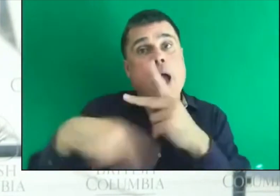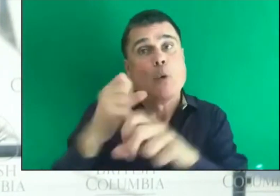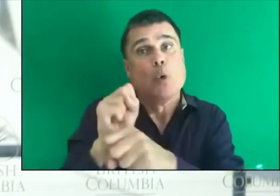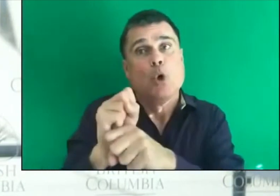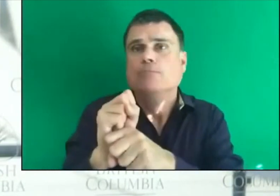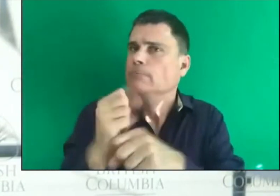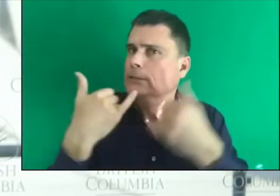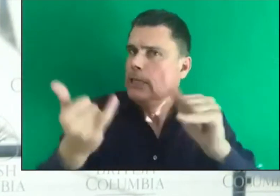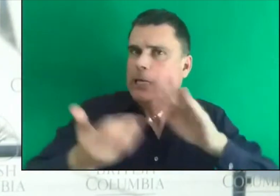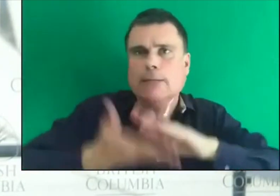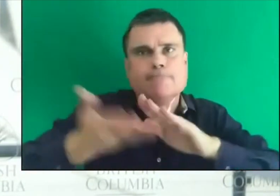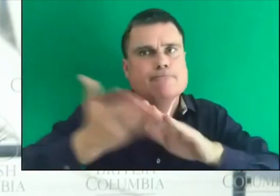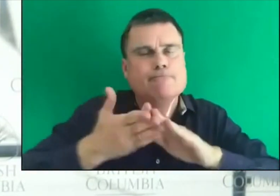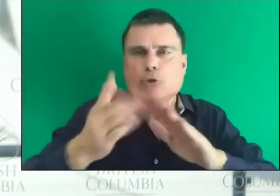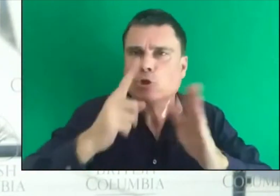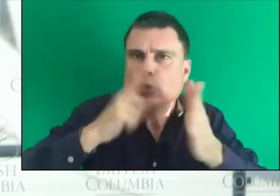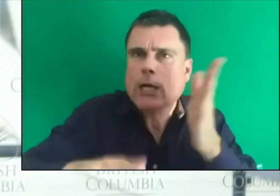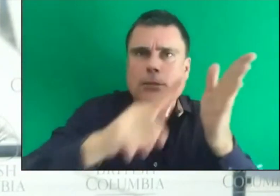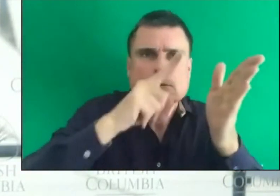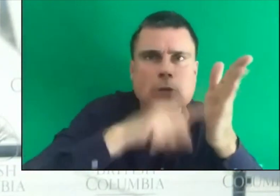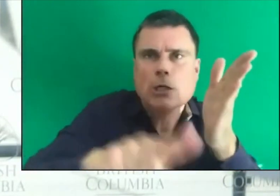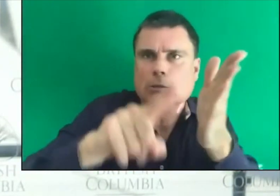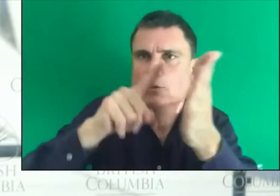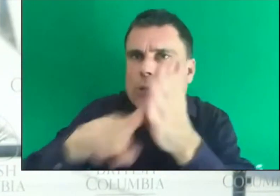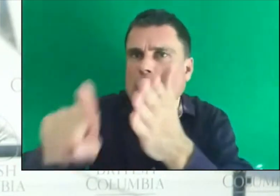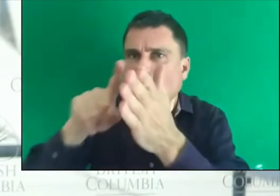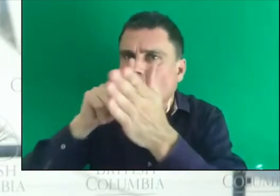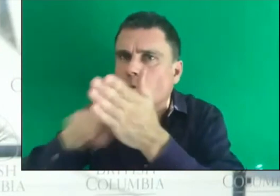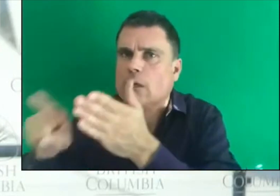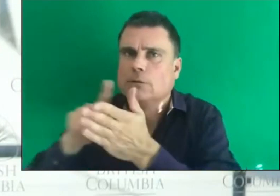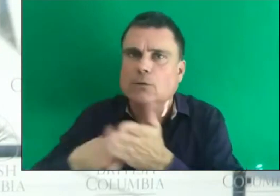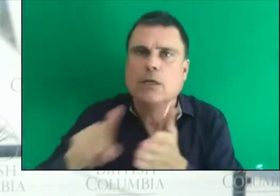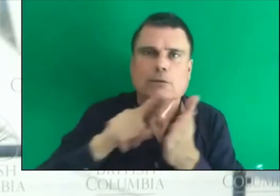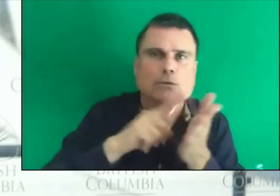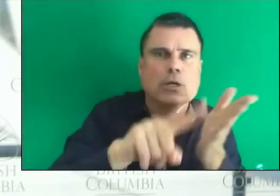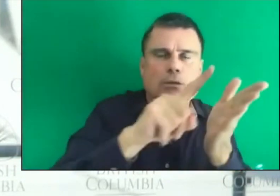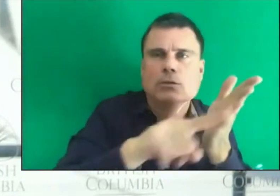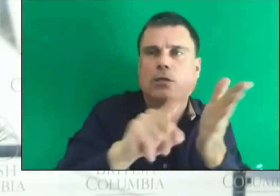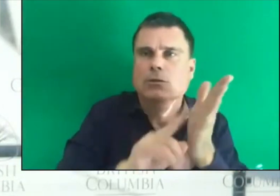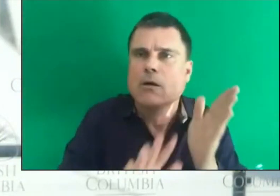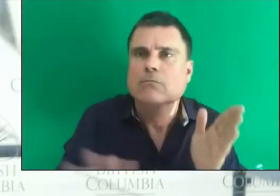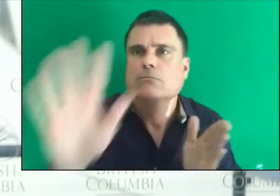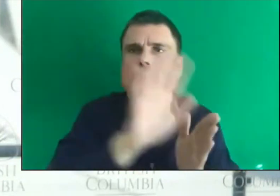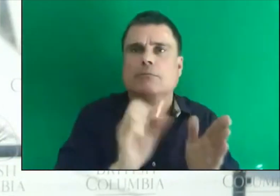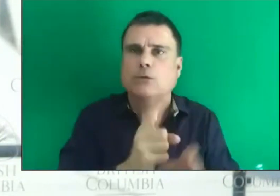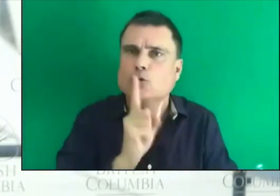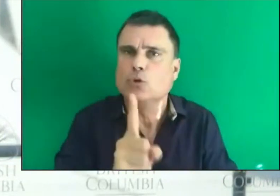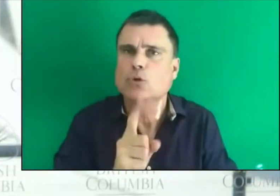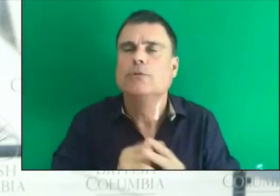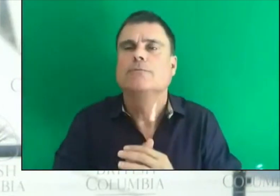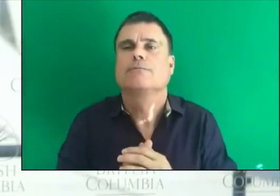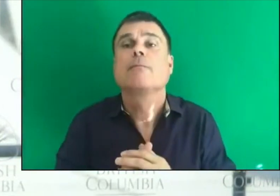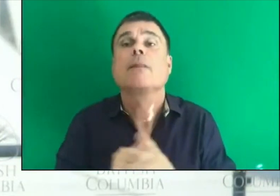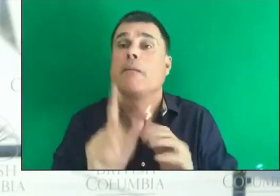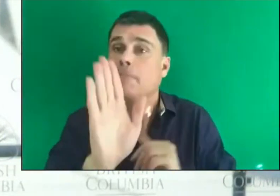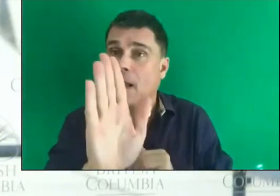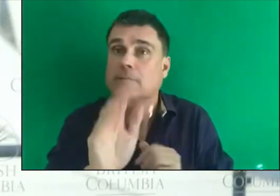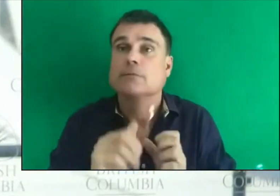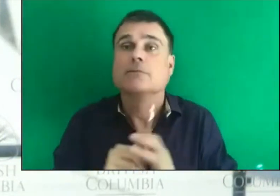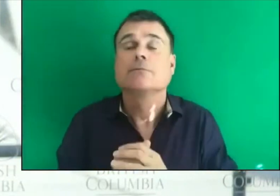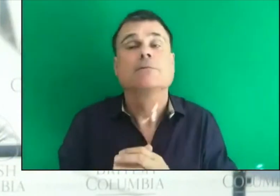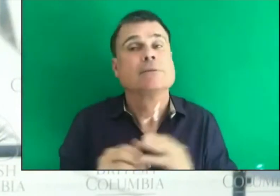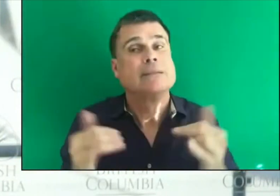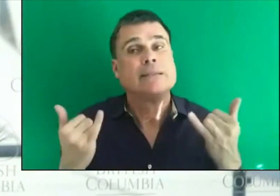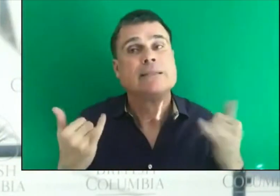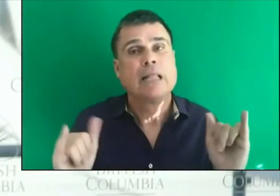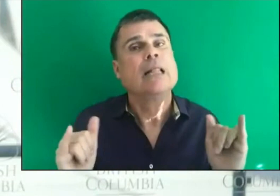management, so identifying where people are being infected. And that is what has helped us understand the scenarios, the